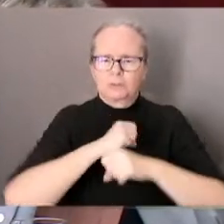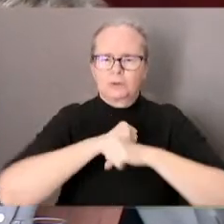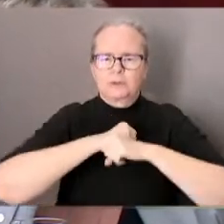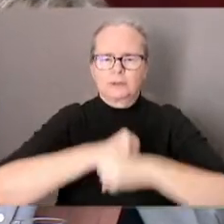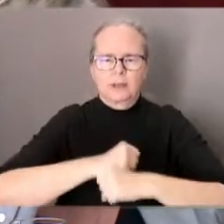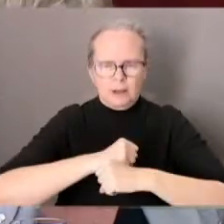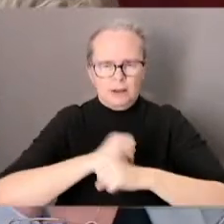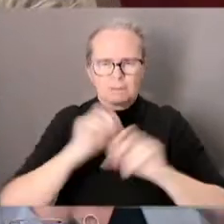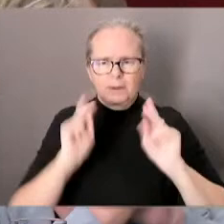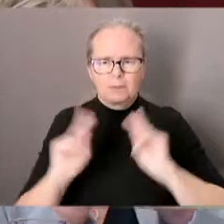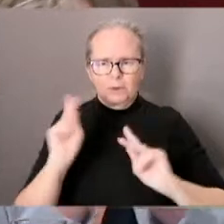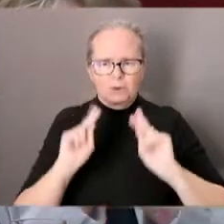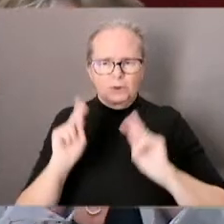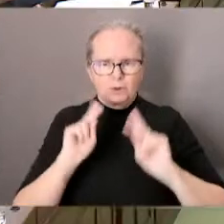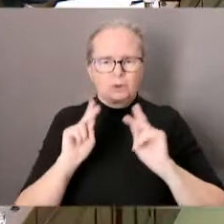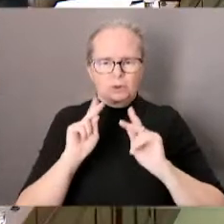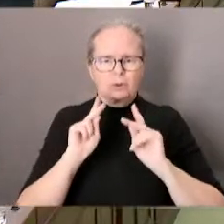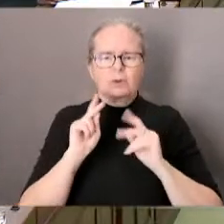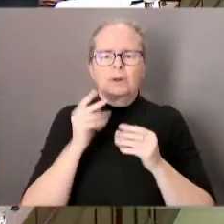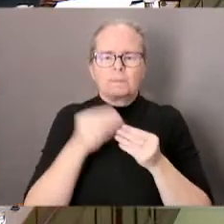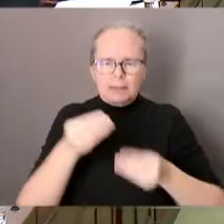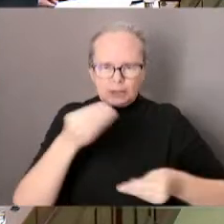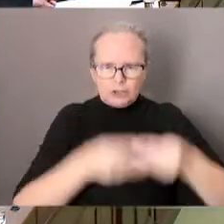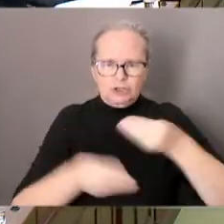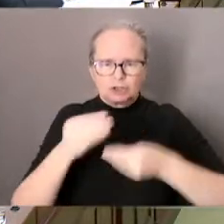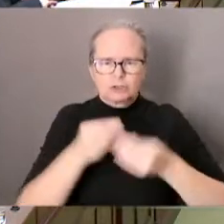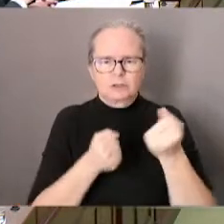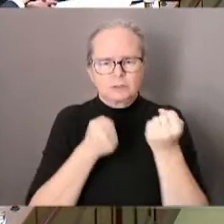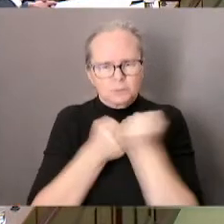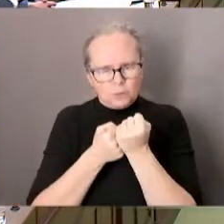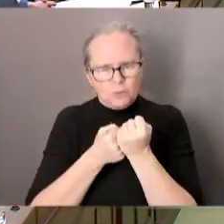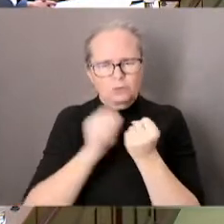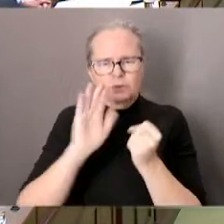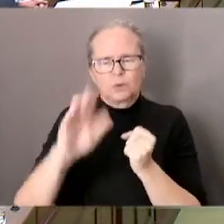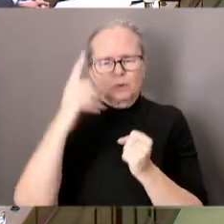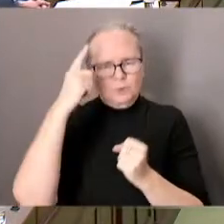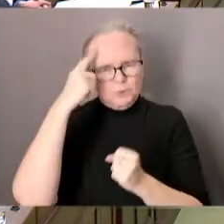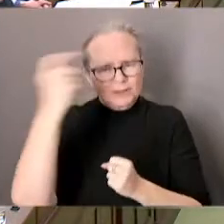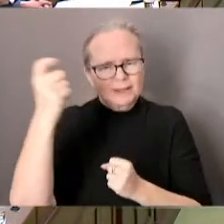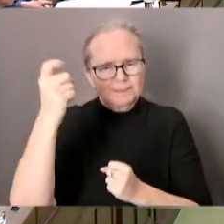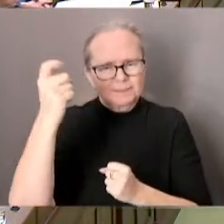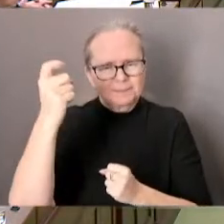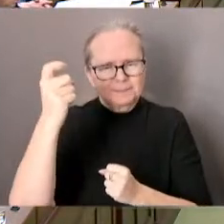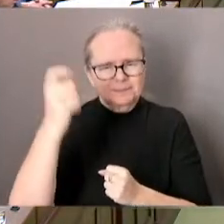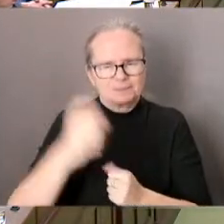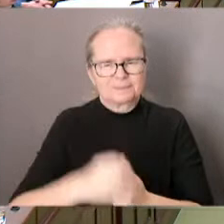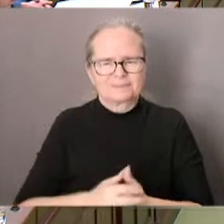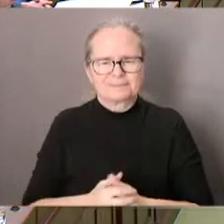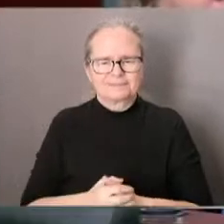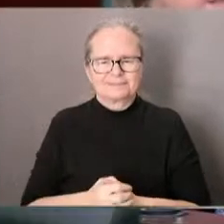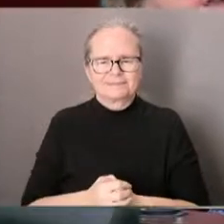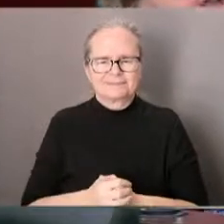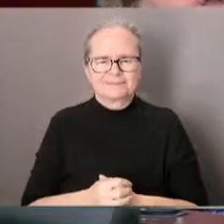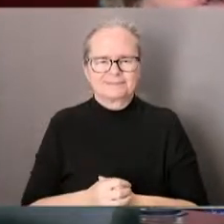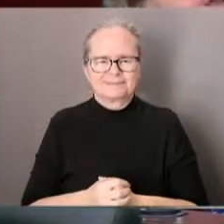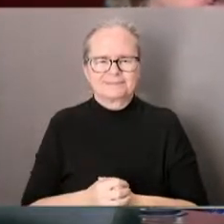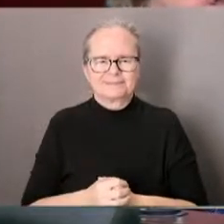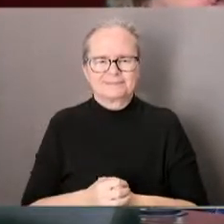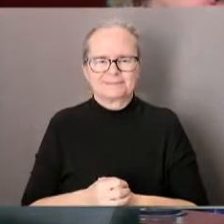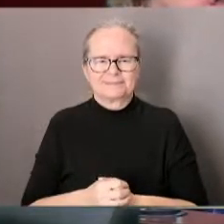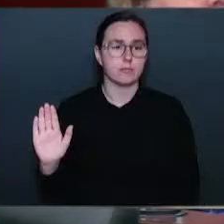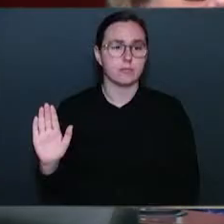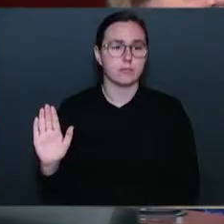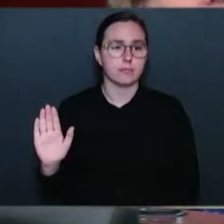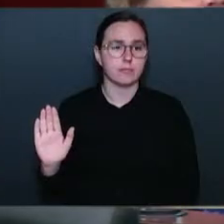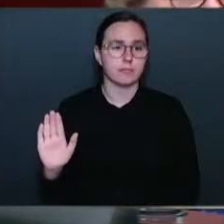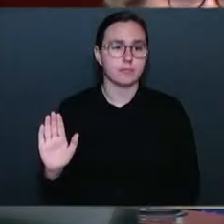generations to come The Honorable member for Calgary Hayes thanks Mr Speaker the UCP have been cleaning up the